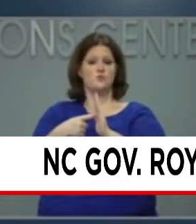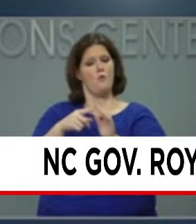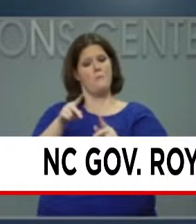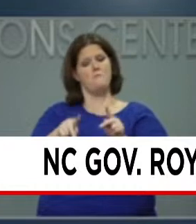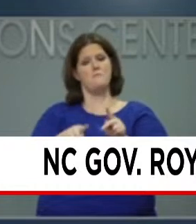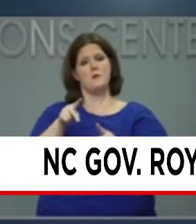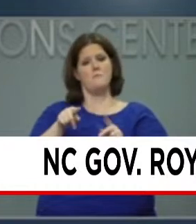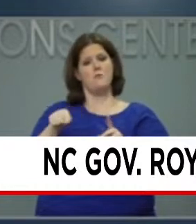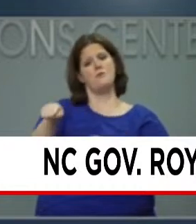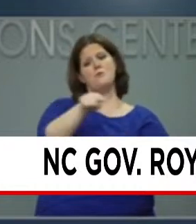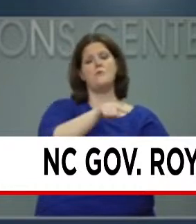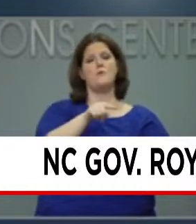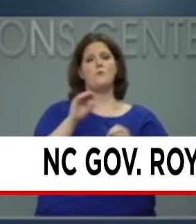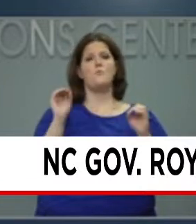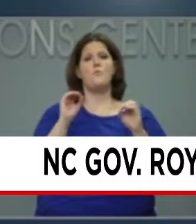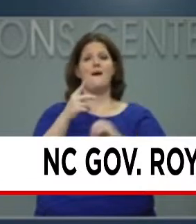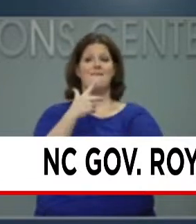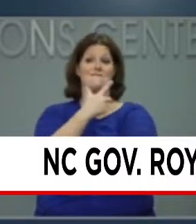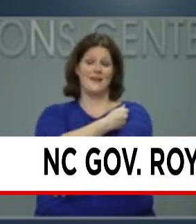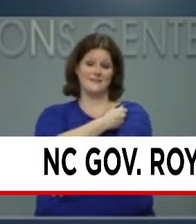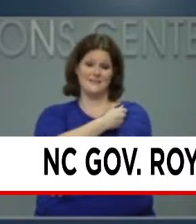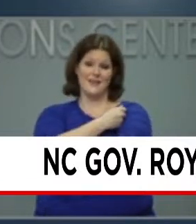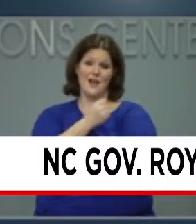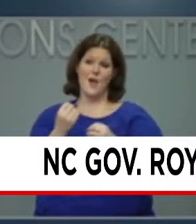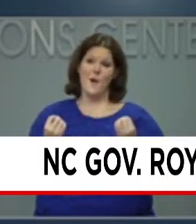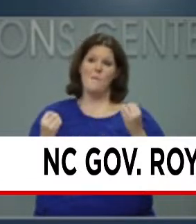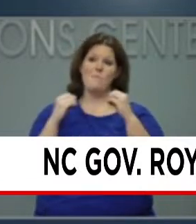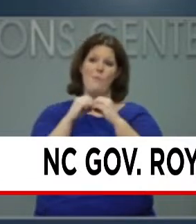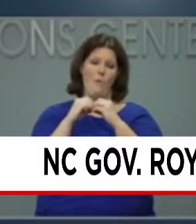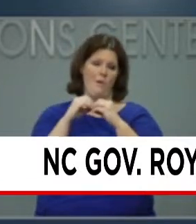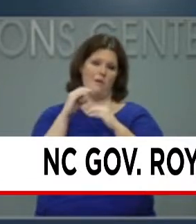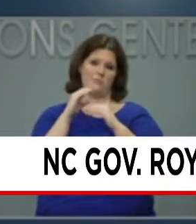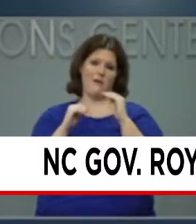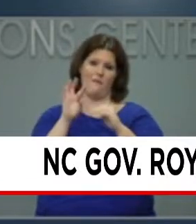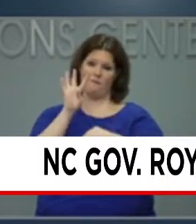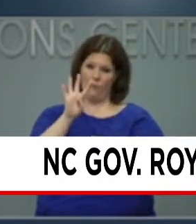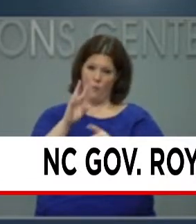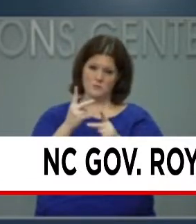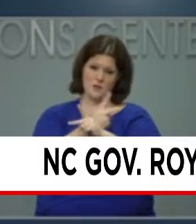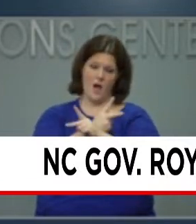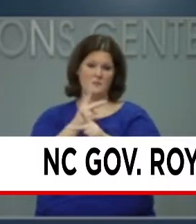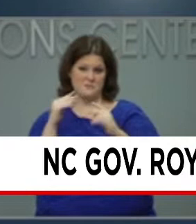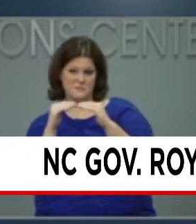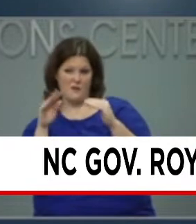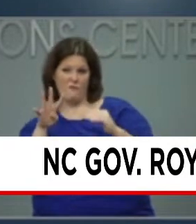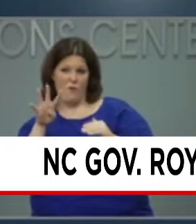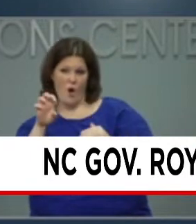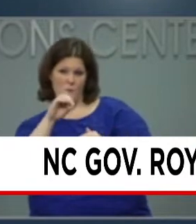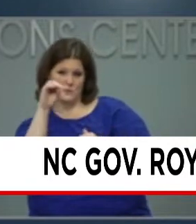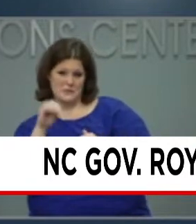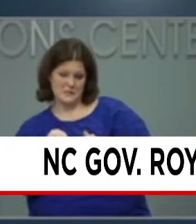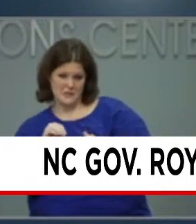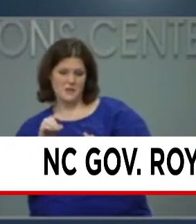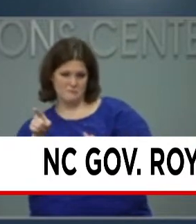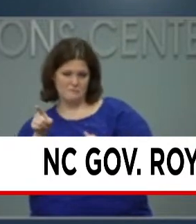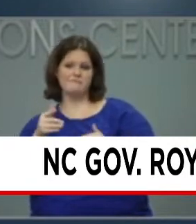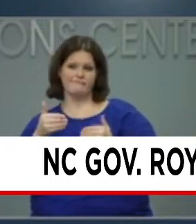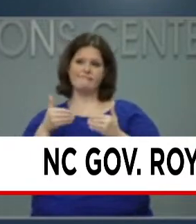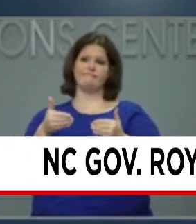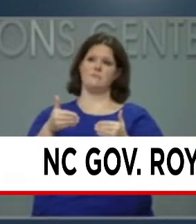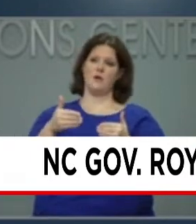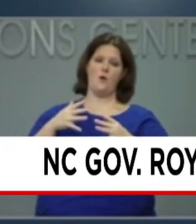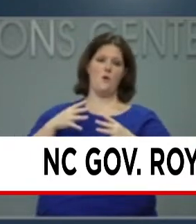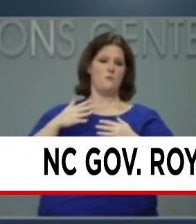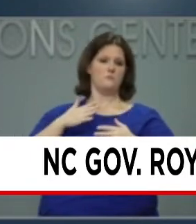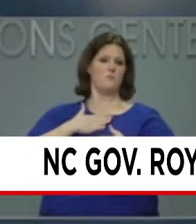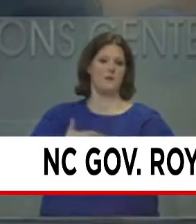than 4 times, that's 400%, more likely to get COVID-19 than people who are